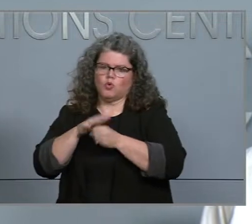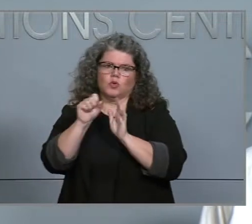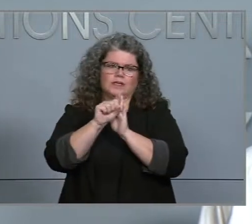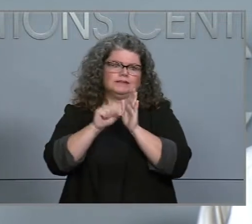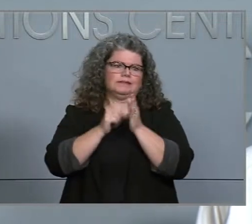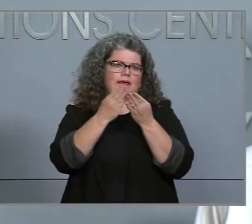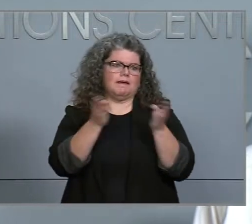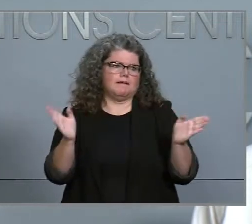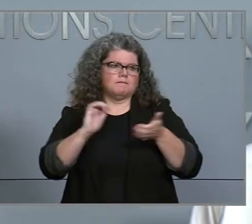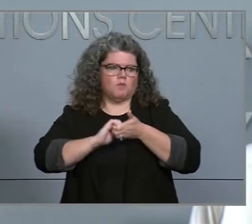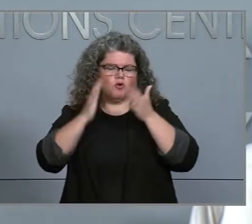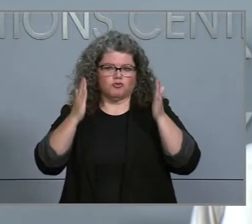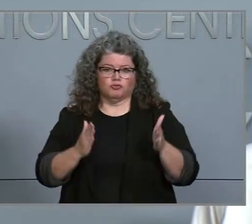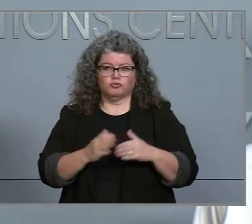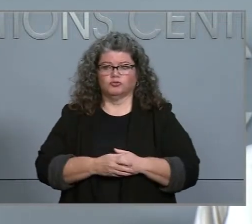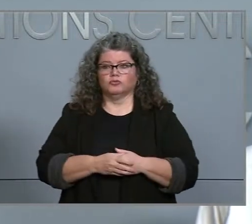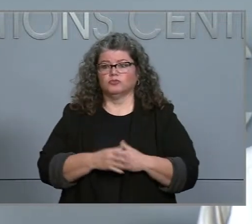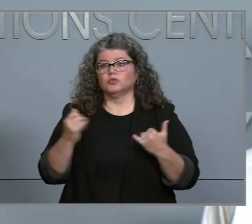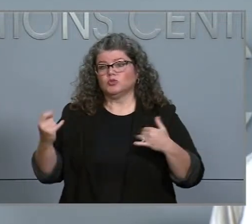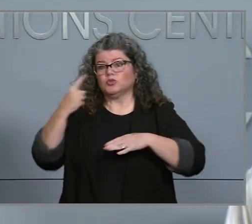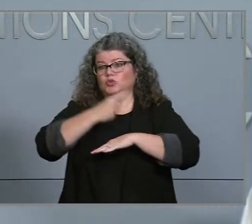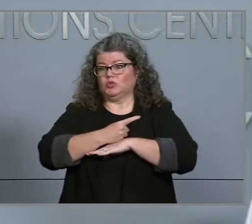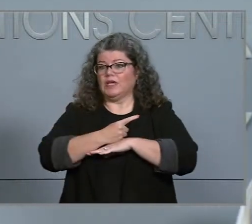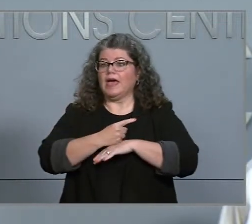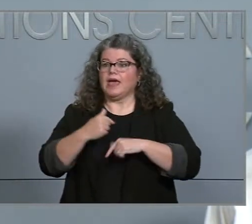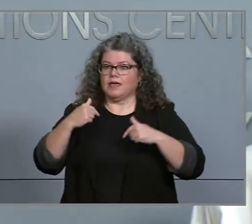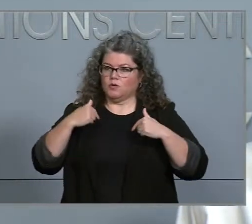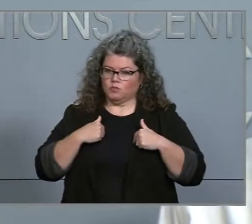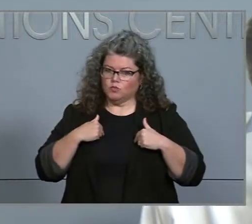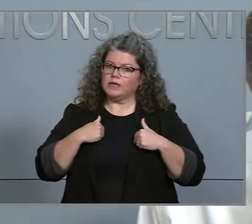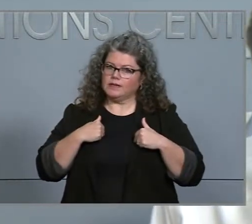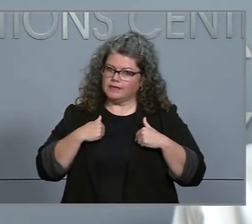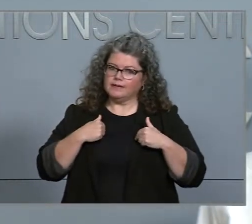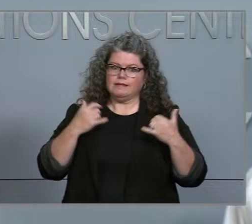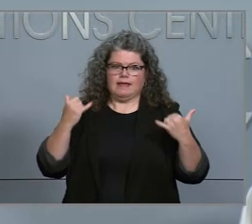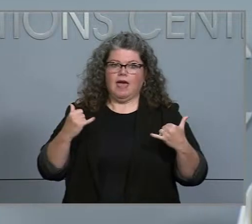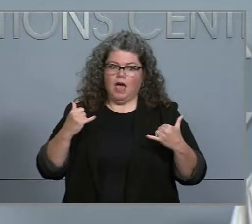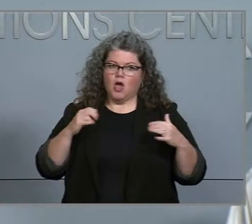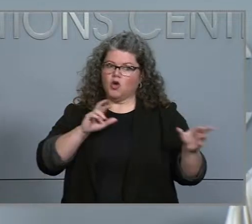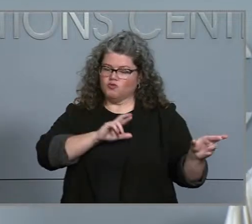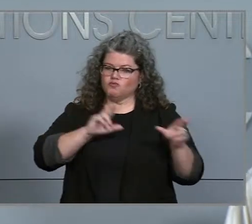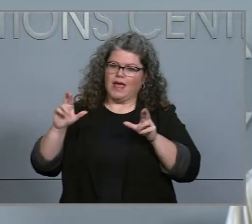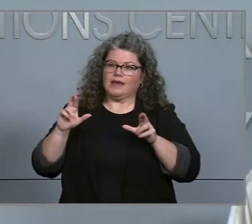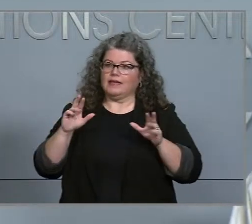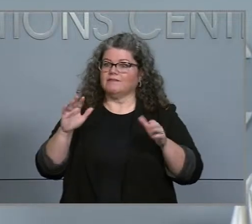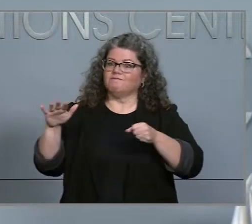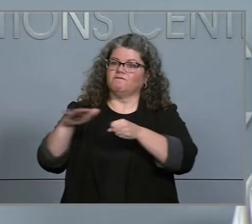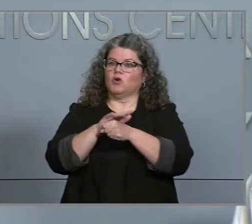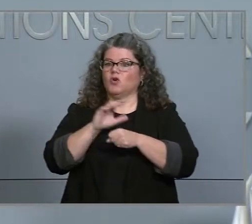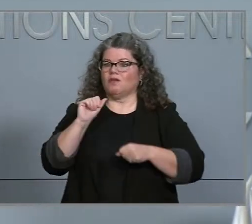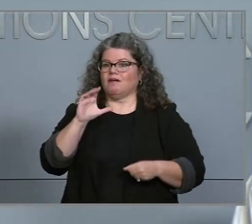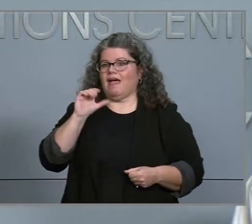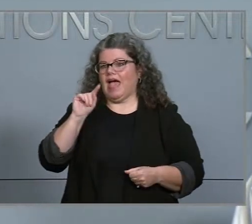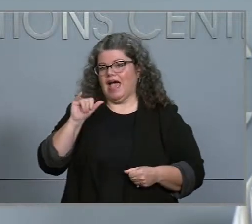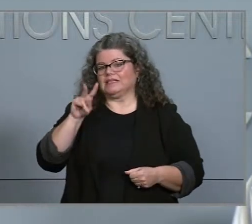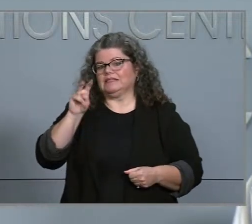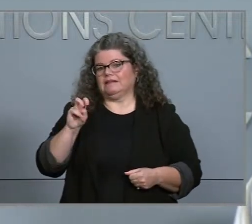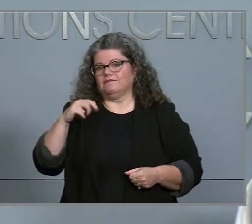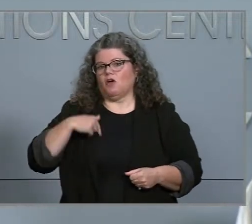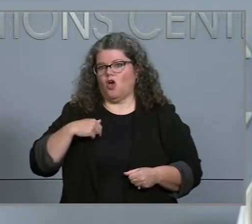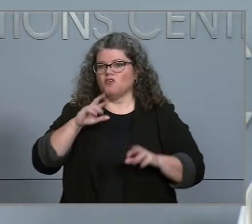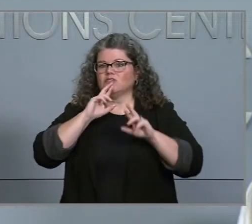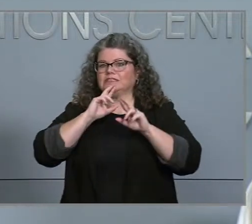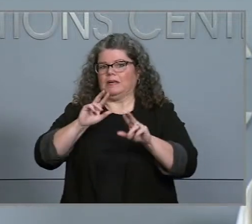state partners. Today, we have further elevated our operational posture by fully activating the State Emergency Response Team